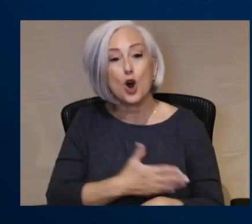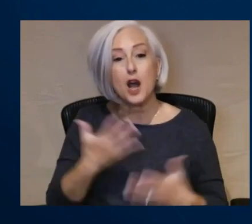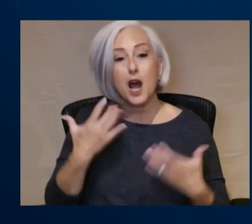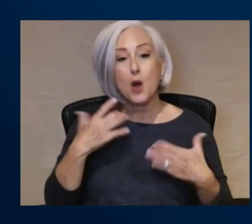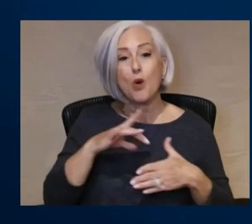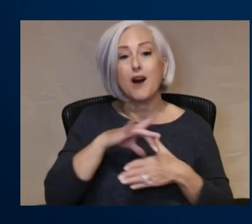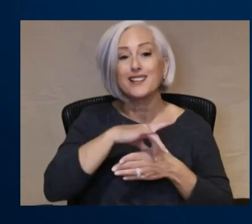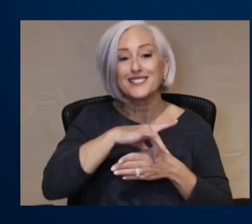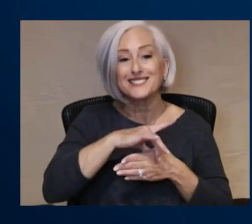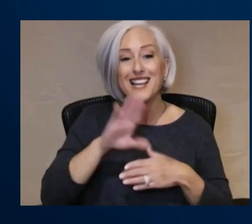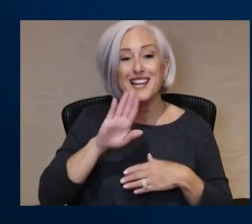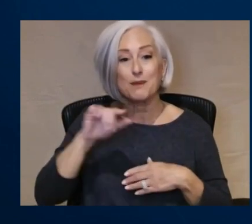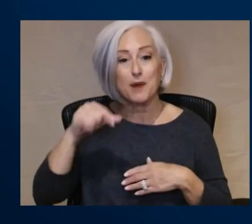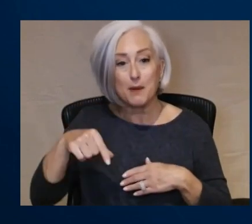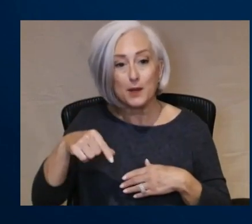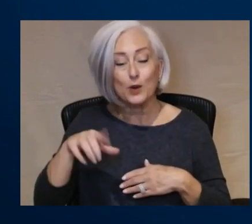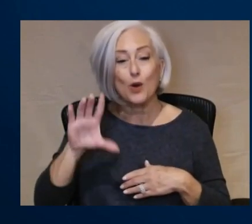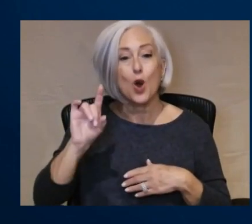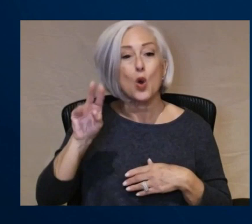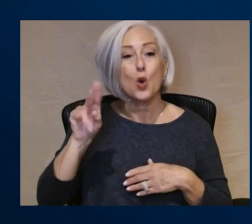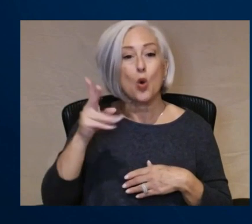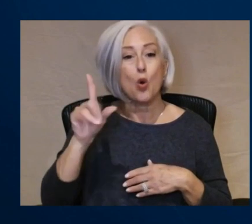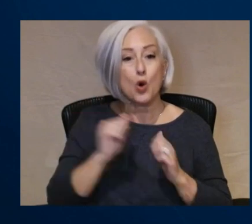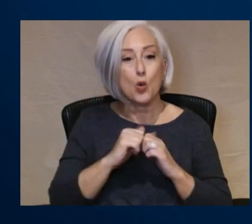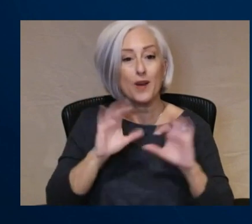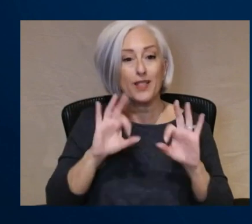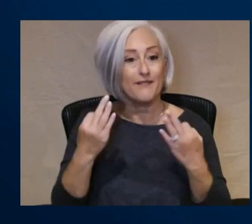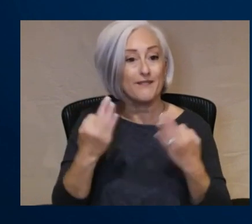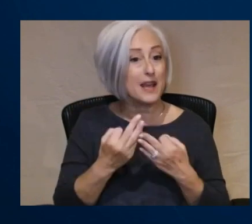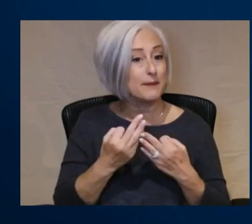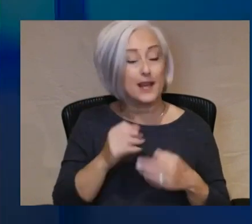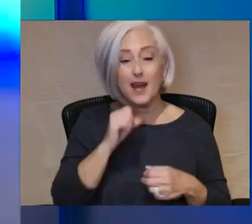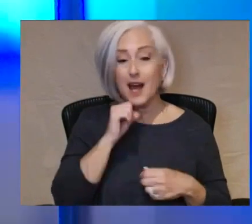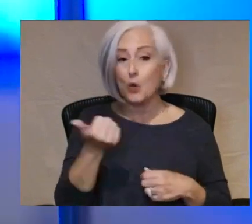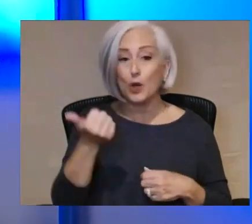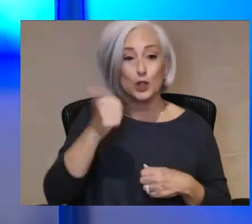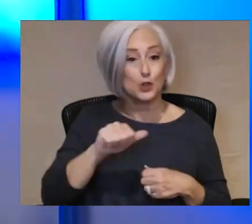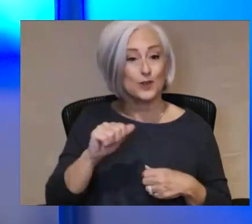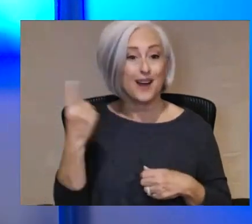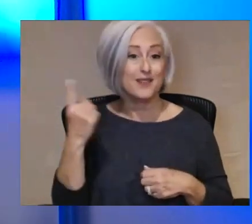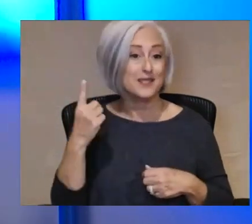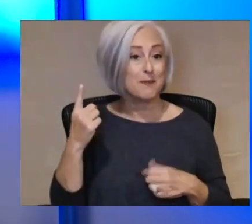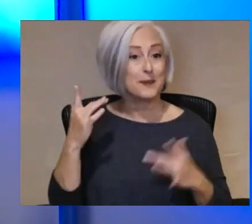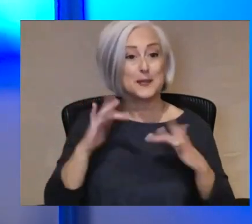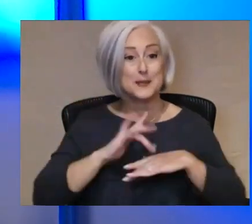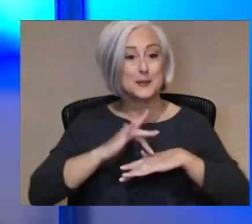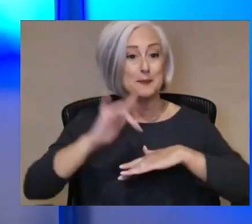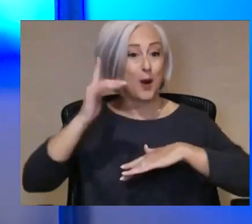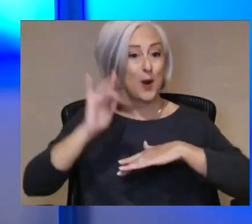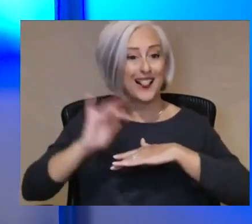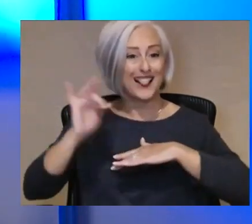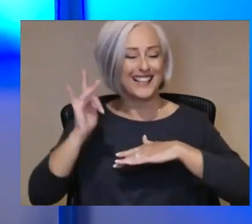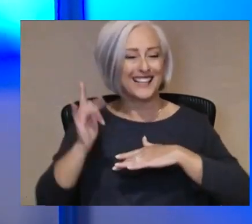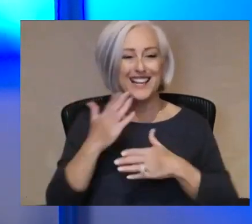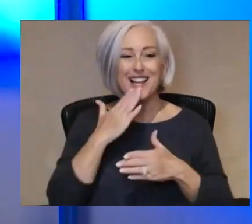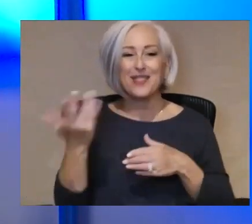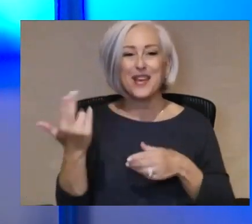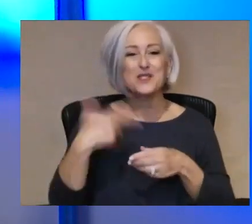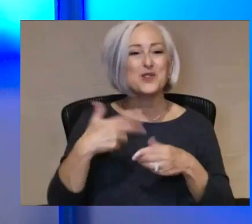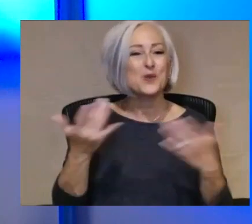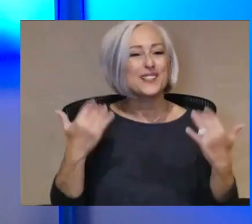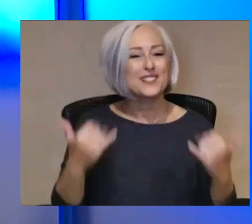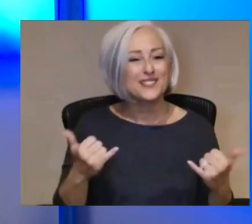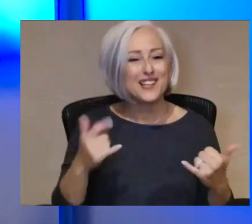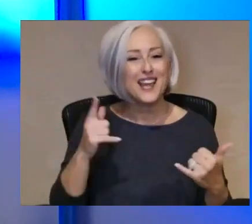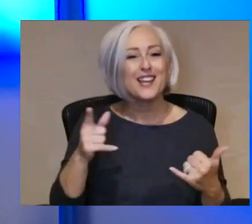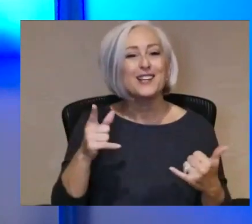the family, and I wouldn't turn down something sparkly. Thanks for being with us today. Don't forget you can catch any